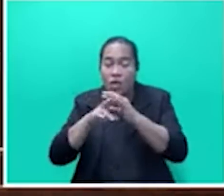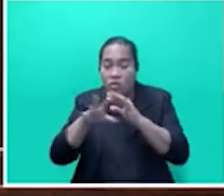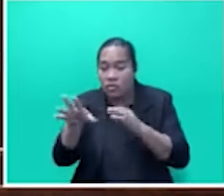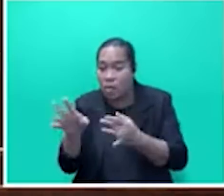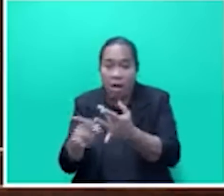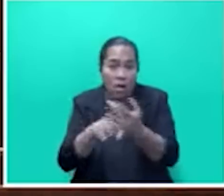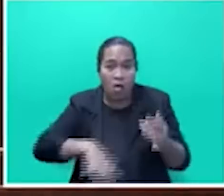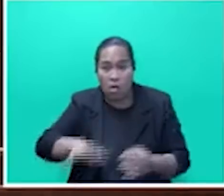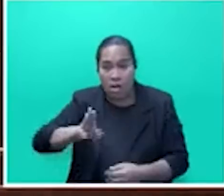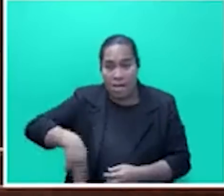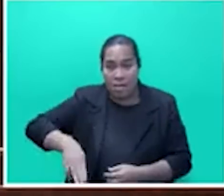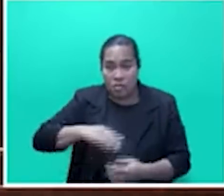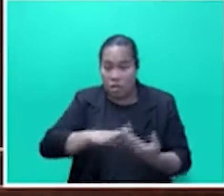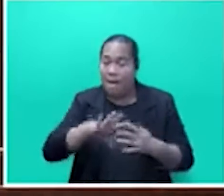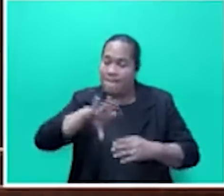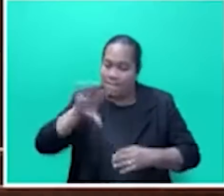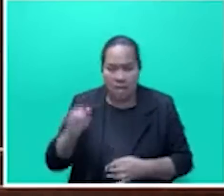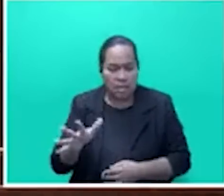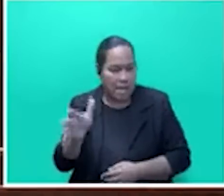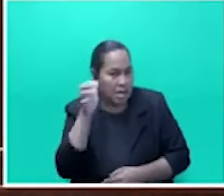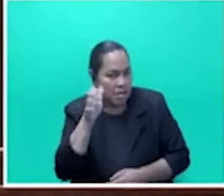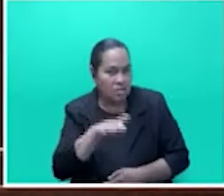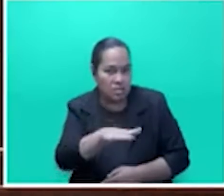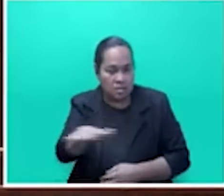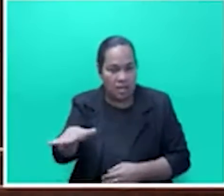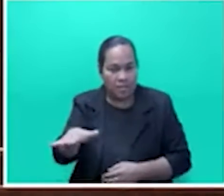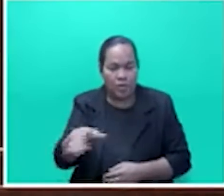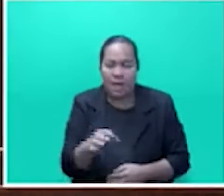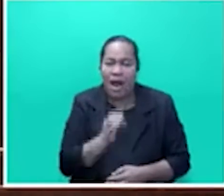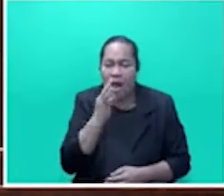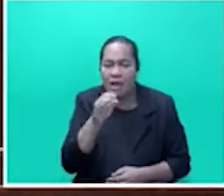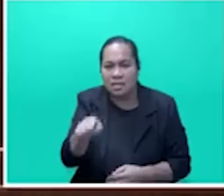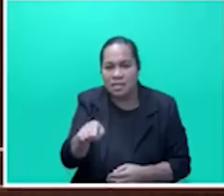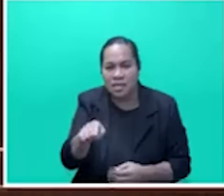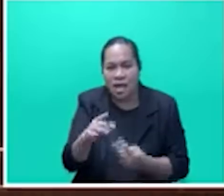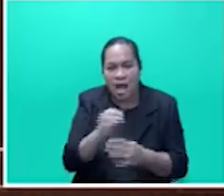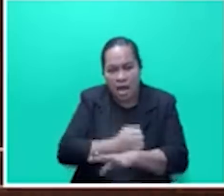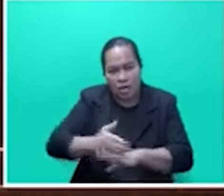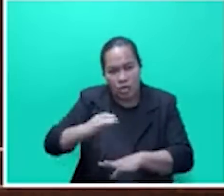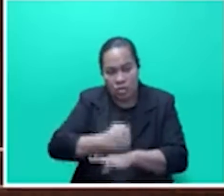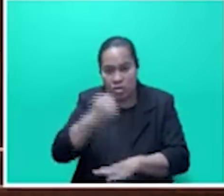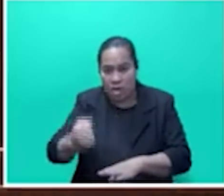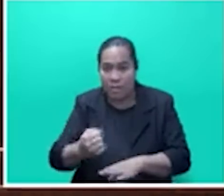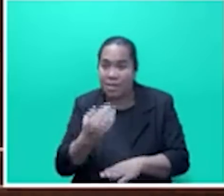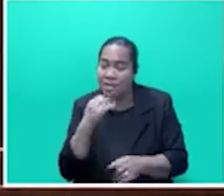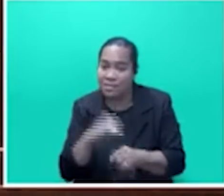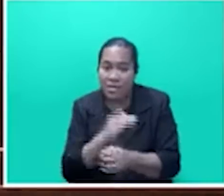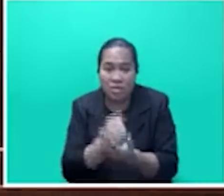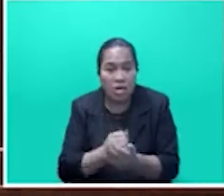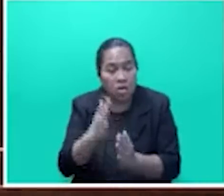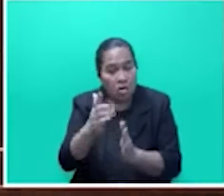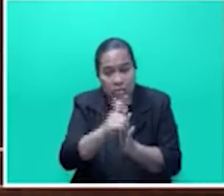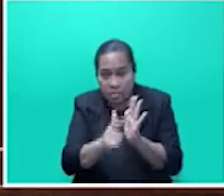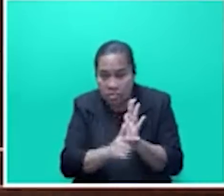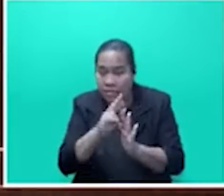communities must be heard, and I urge the People's Coalition Government to ensure all initiatives and draft legislations